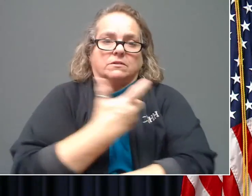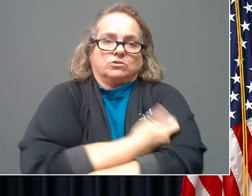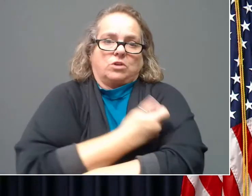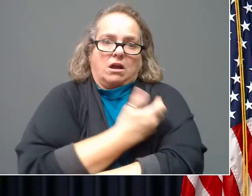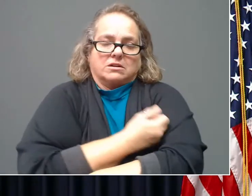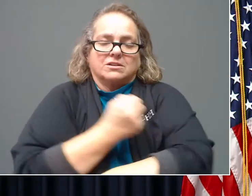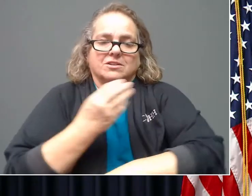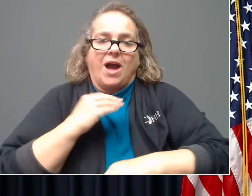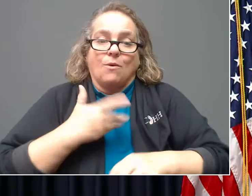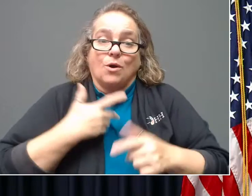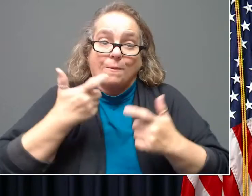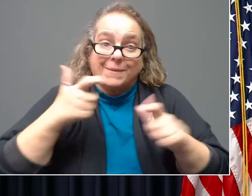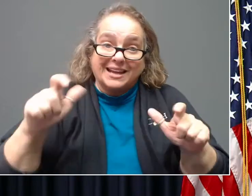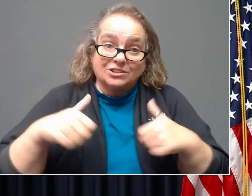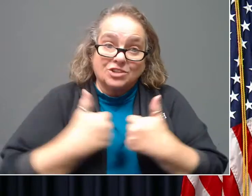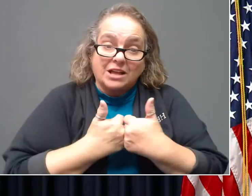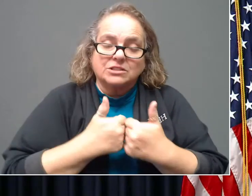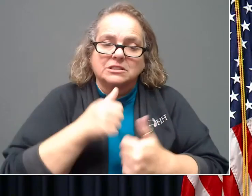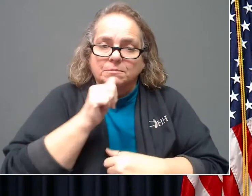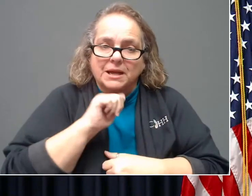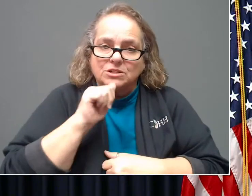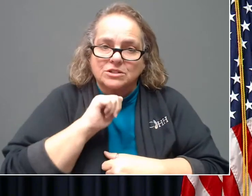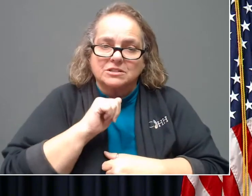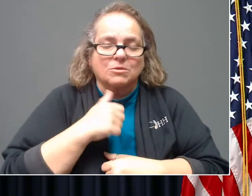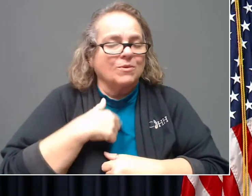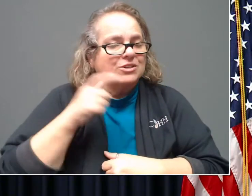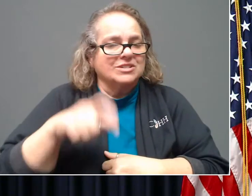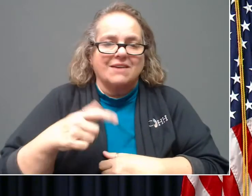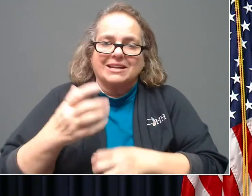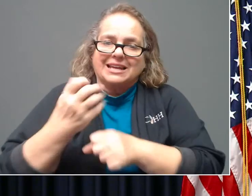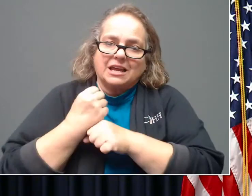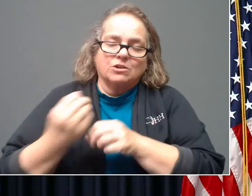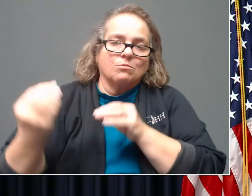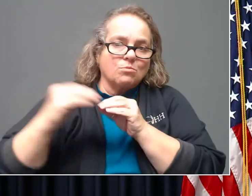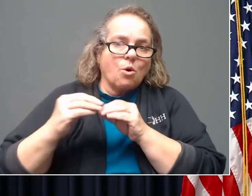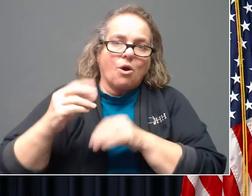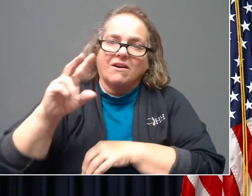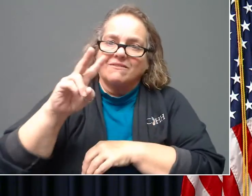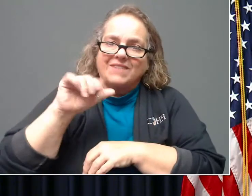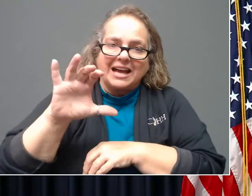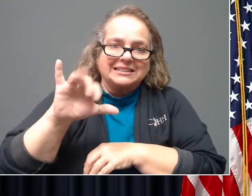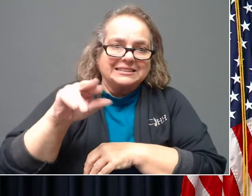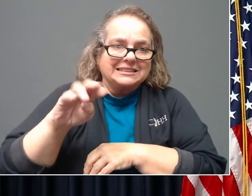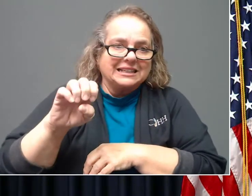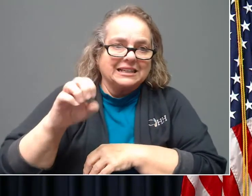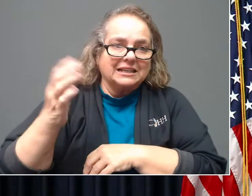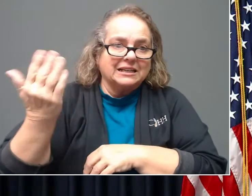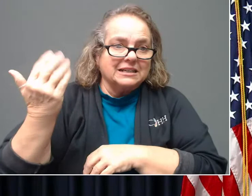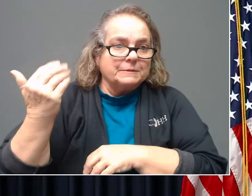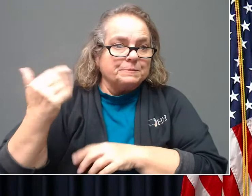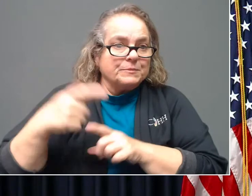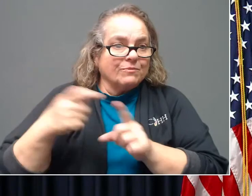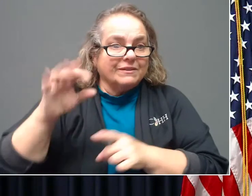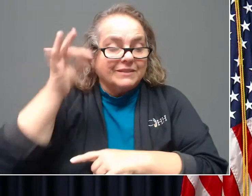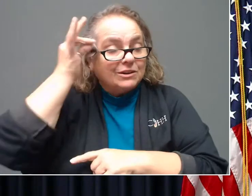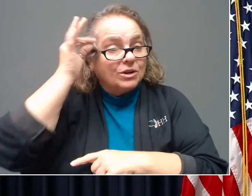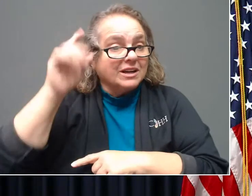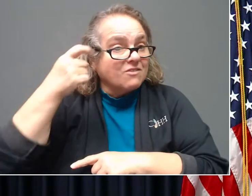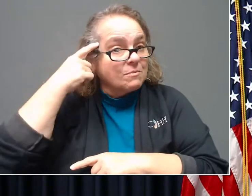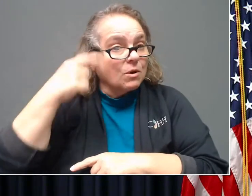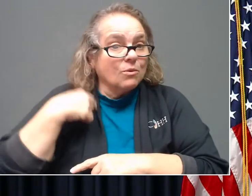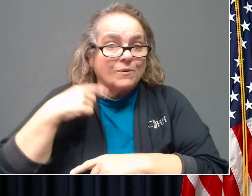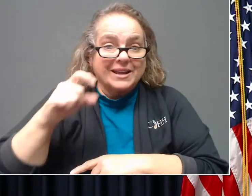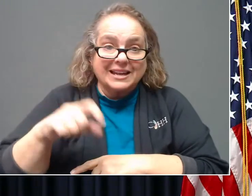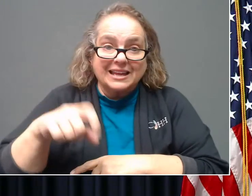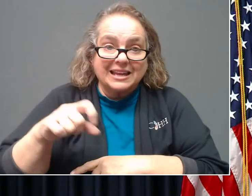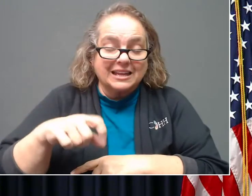patience, but we've just got to have more. If we can, we have the structure, which was the problem in the beginning. The federal